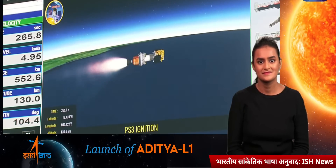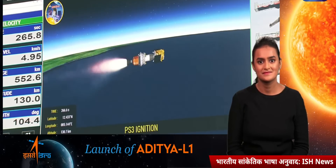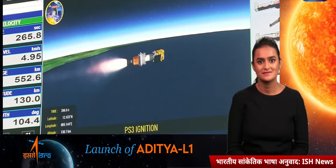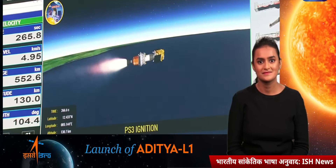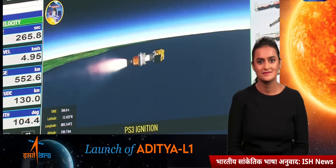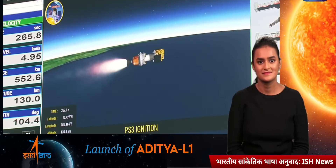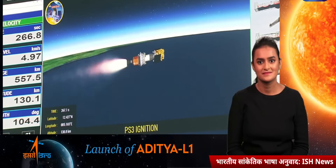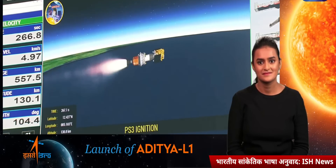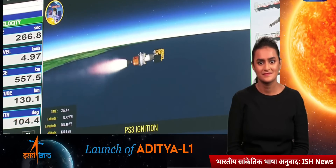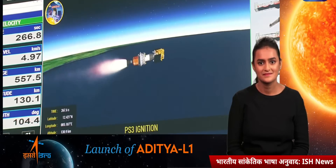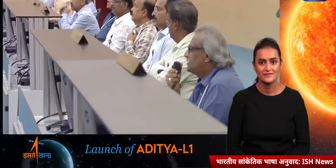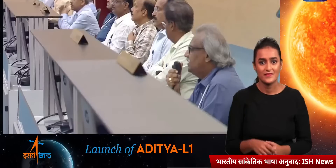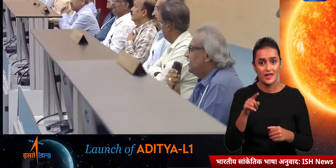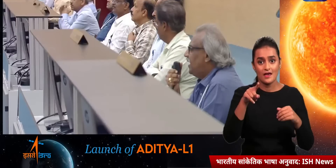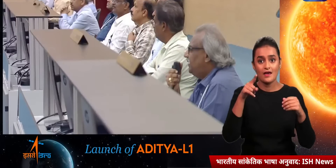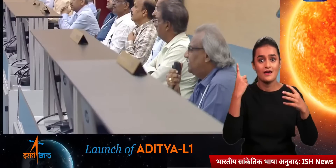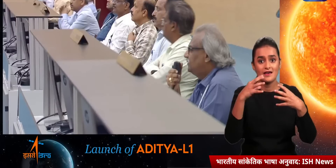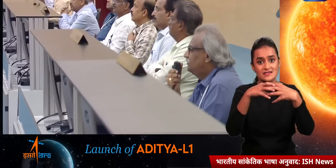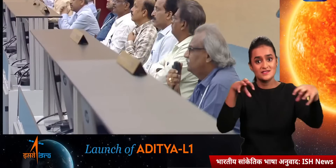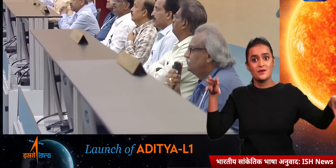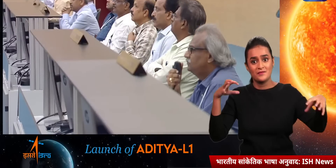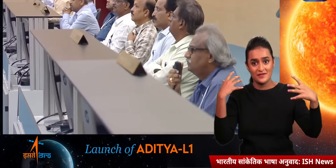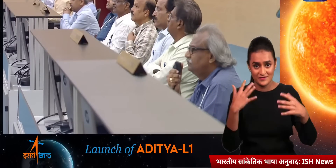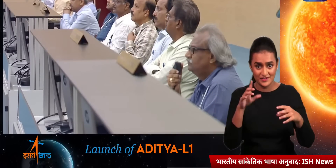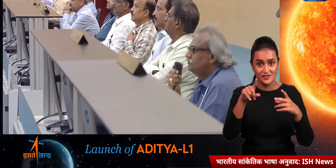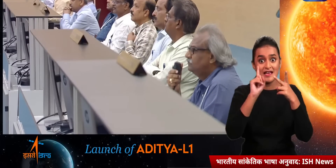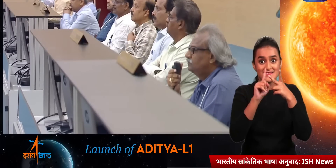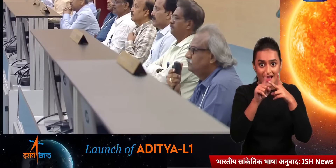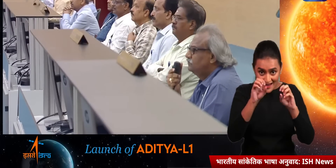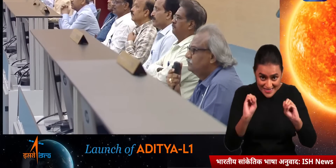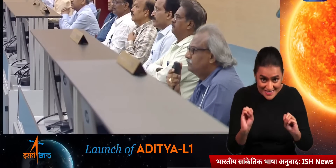Second stage separated. Third stage ignited.